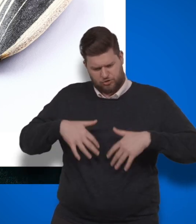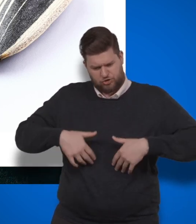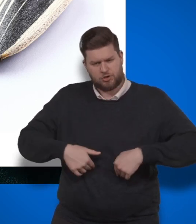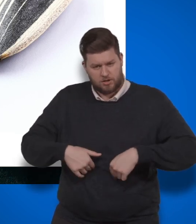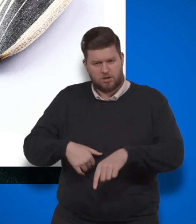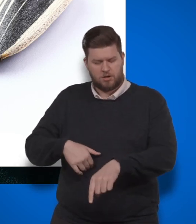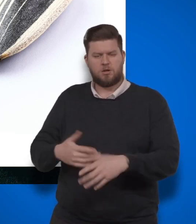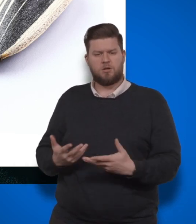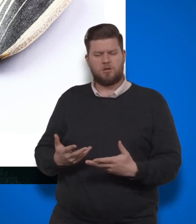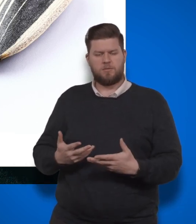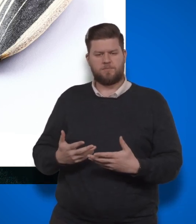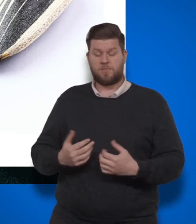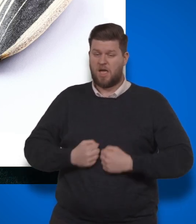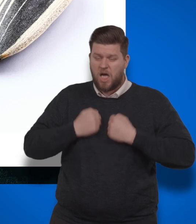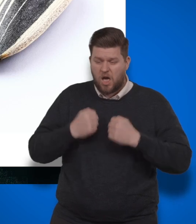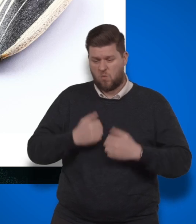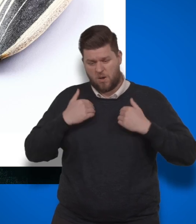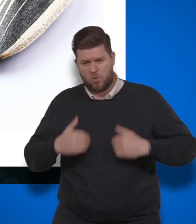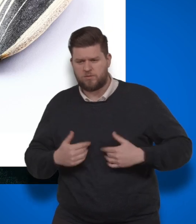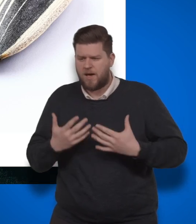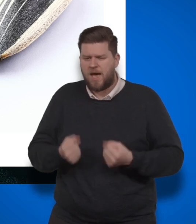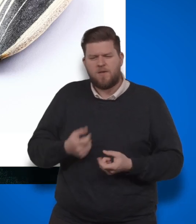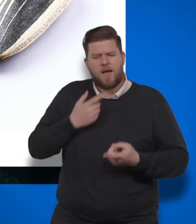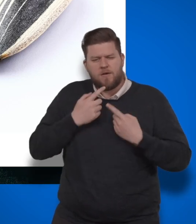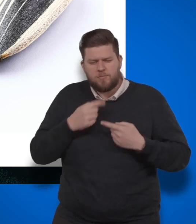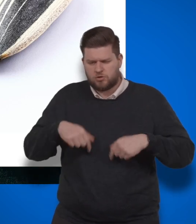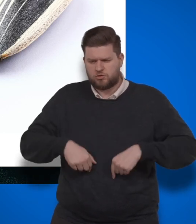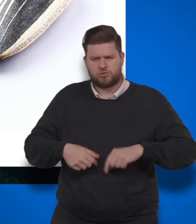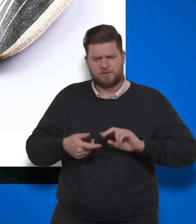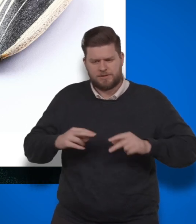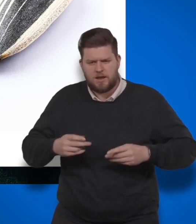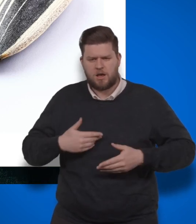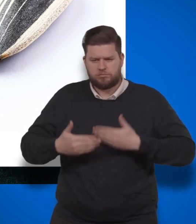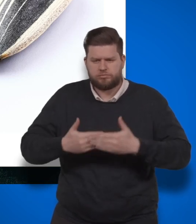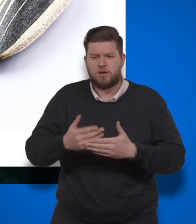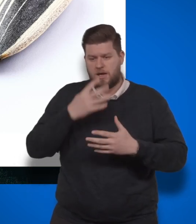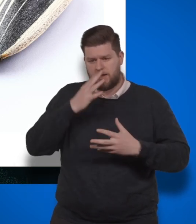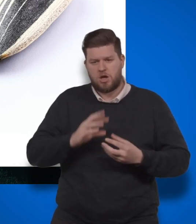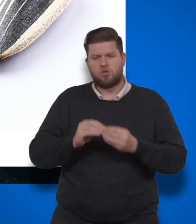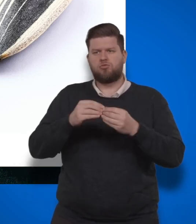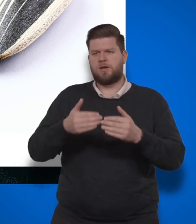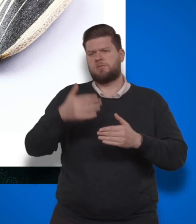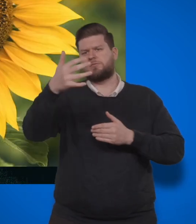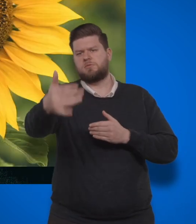bodies is all the information which will go to create the glorious being that we are destined to become.